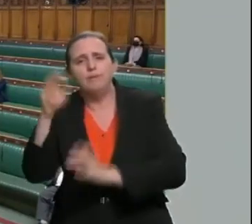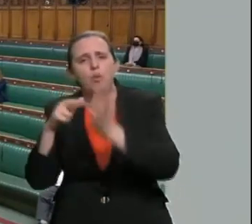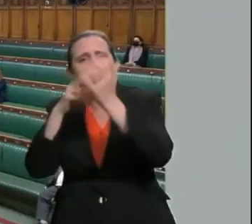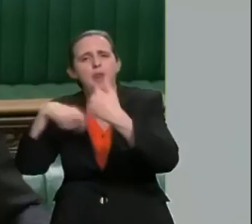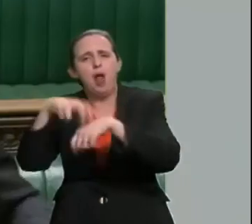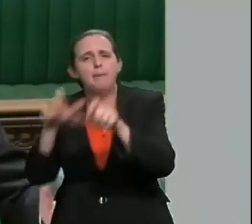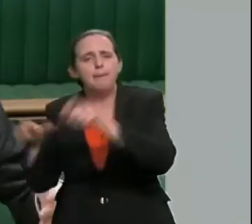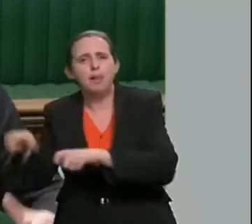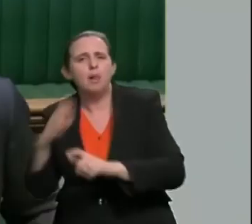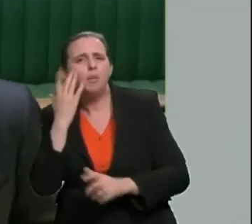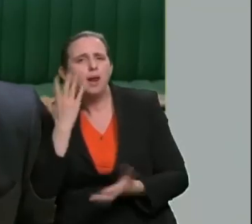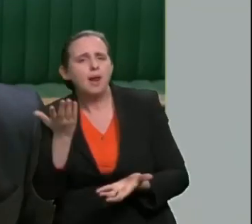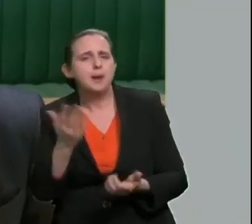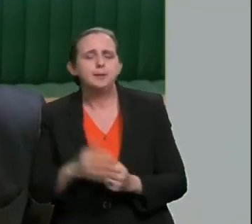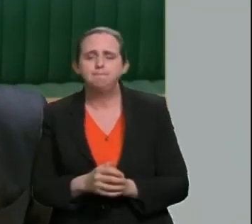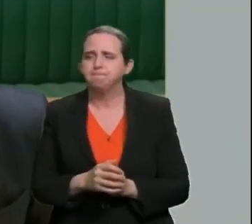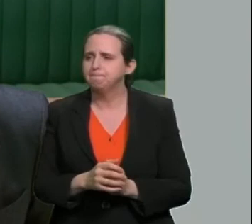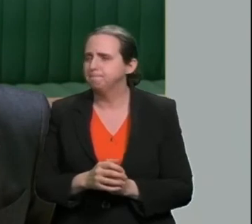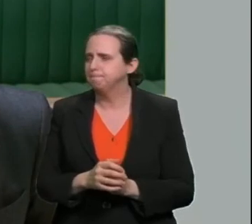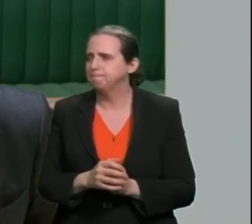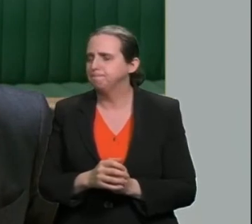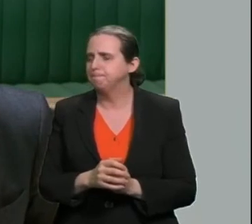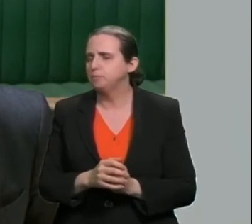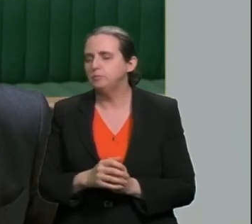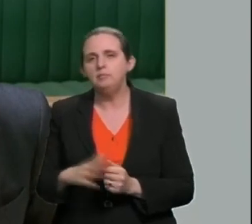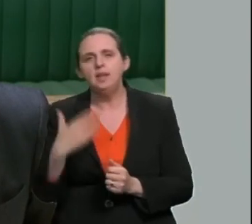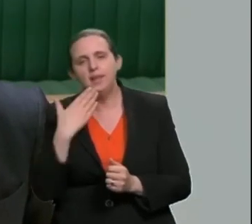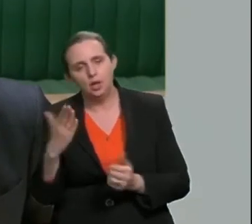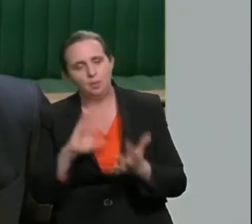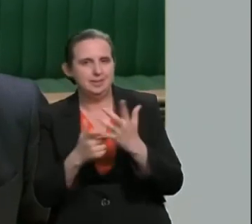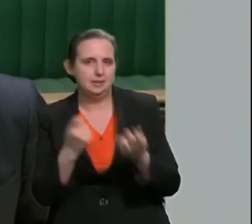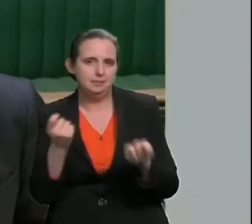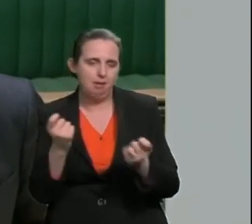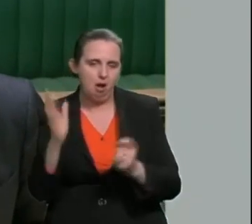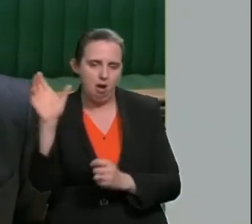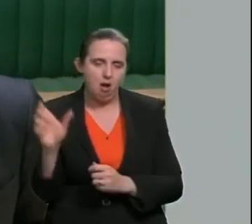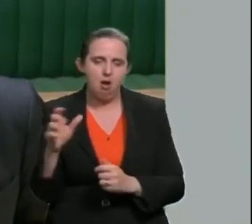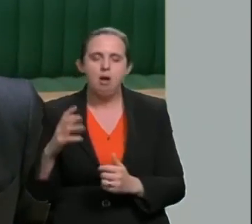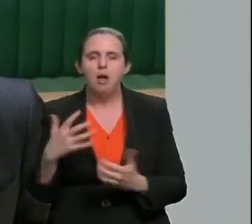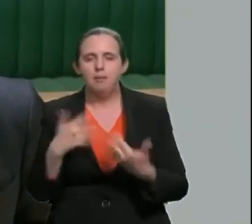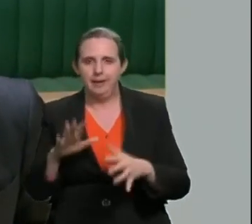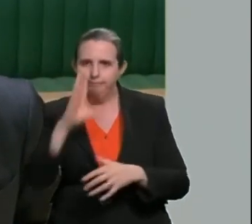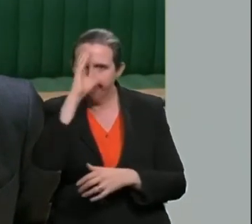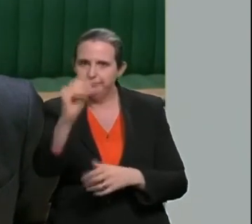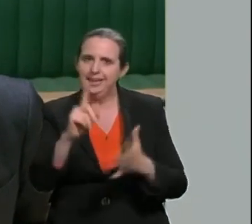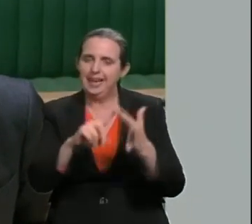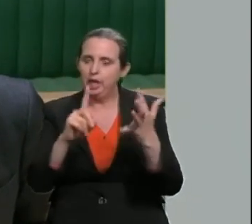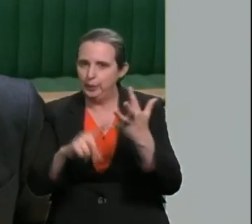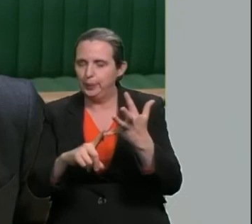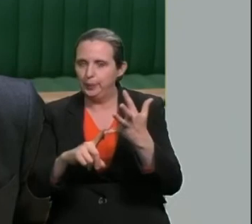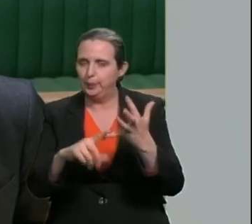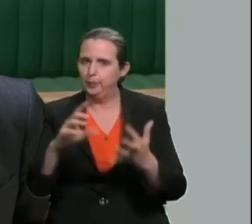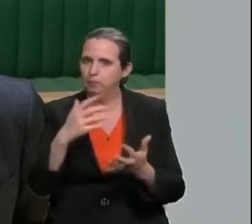Yes, indeed, Mr. Speaker, and I've made it absolutely clear to our EU friends and partners